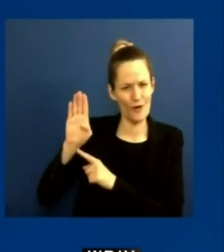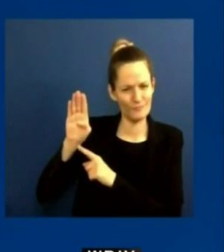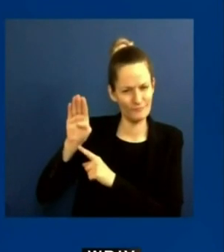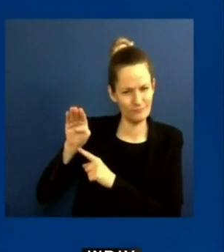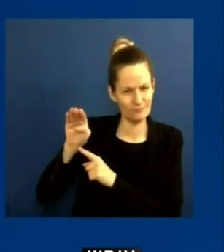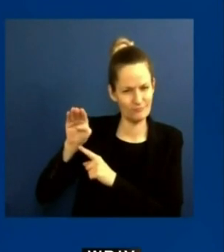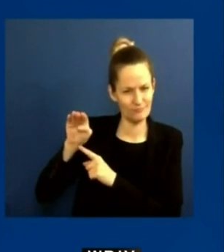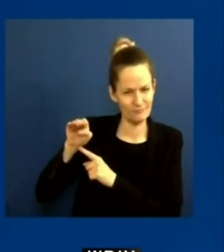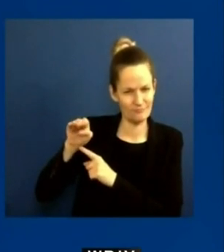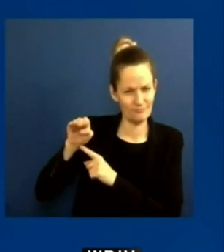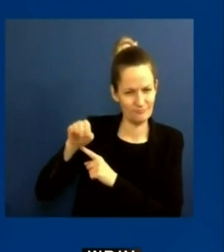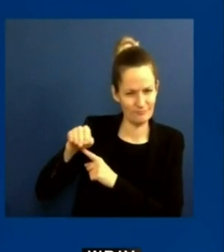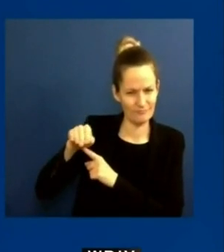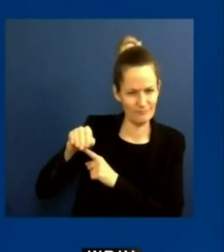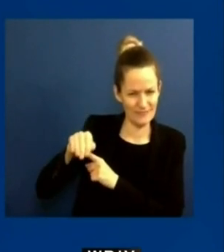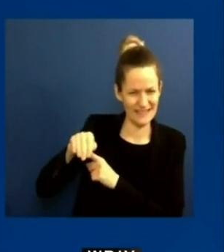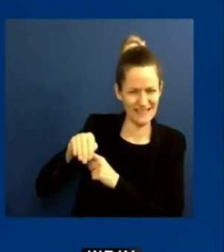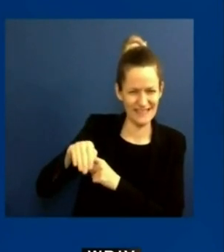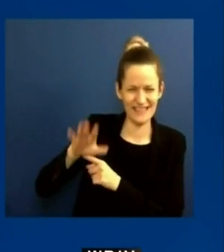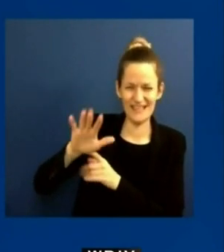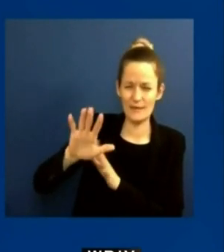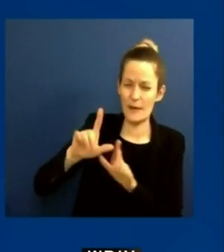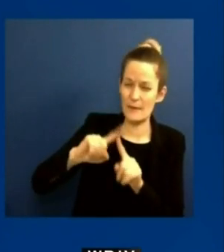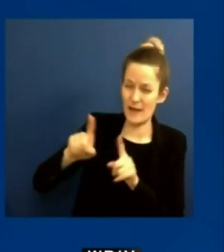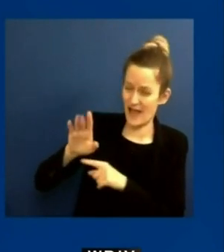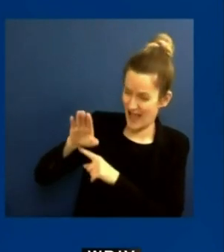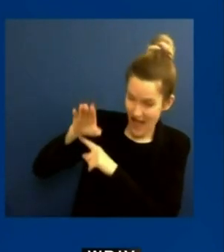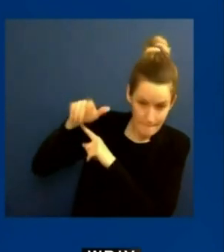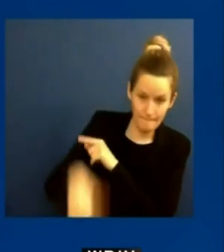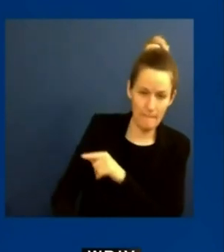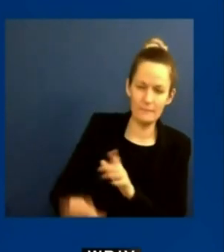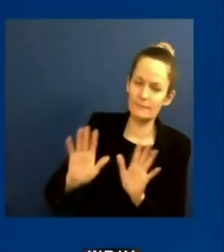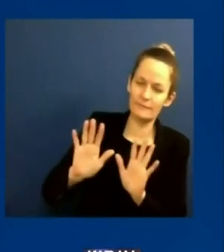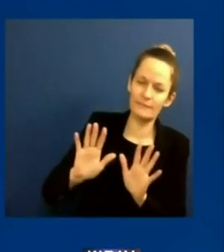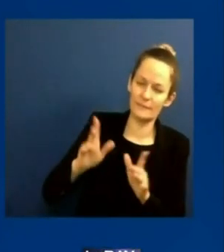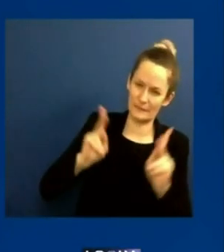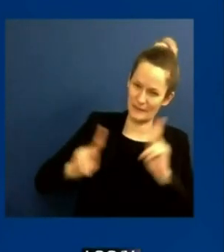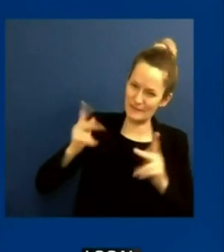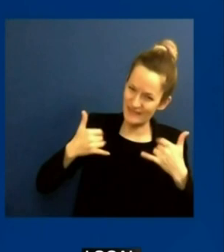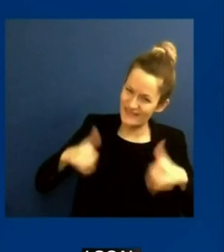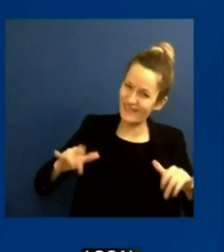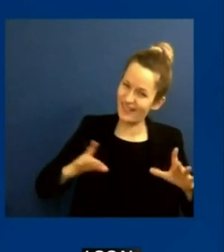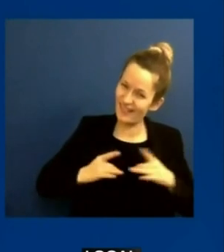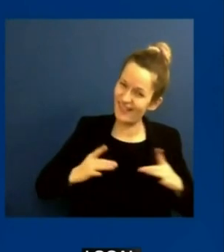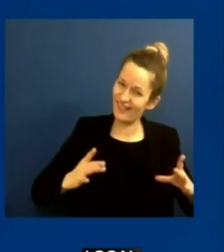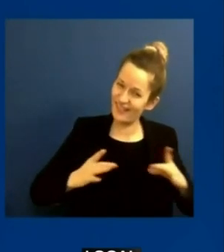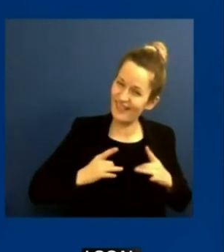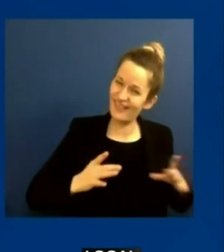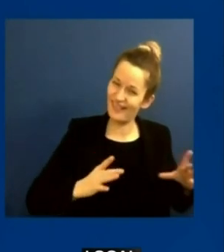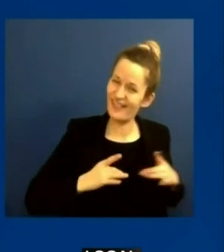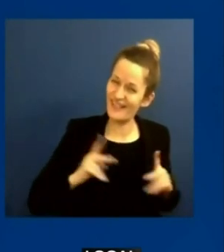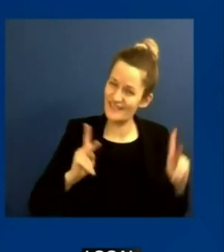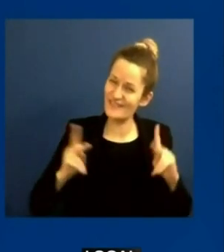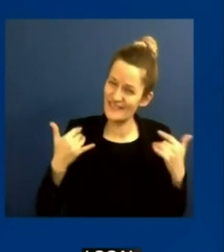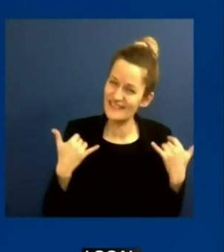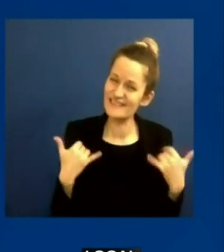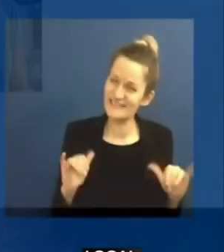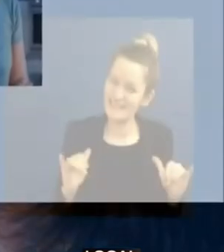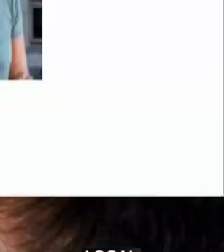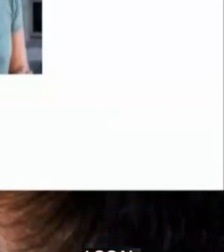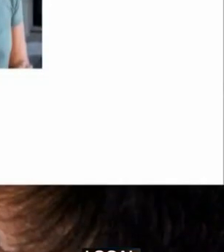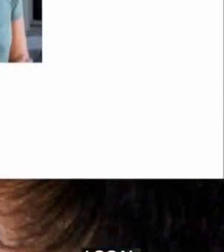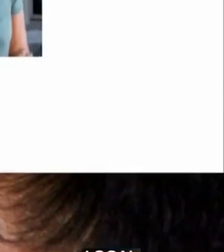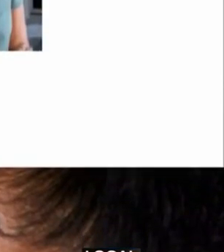at extraordinarily high levels of disease in almost all of the places, even in areas where cases are starting to come